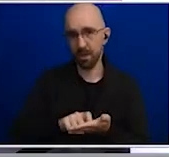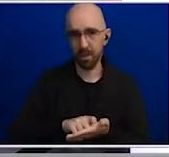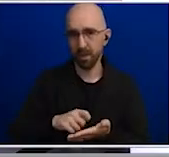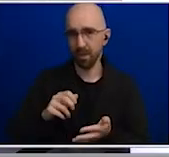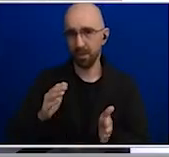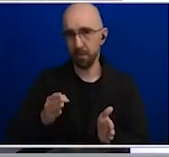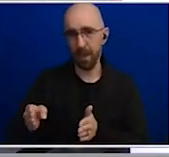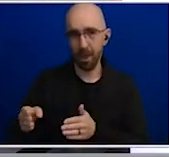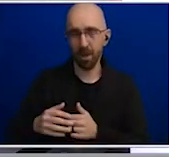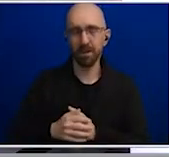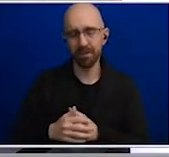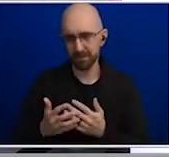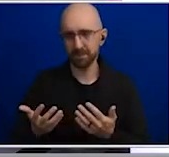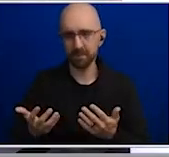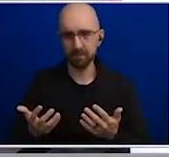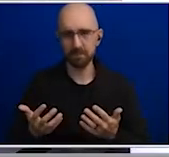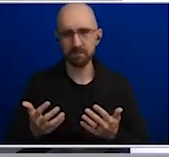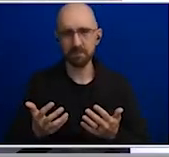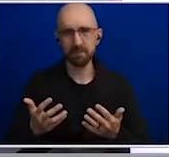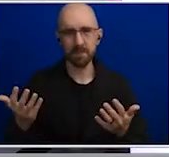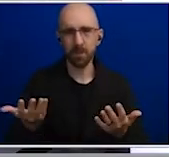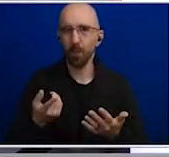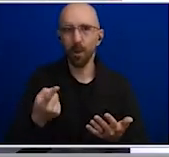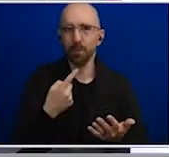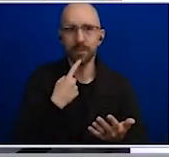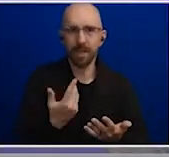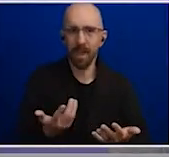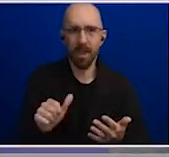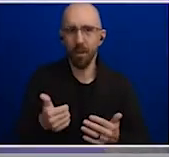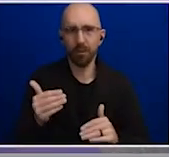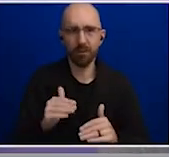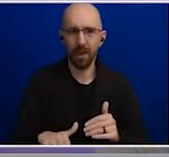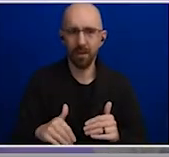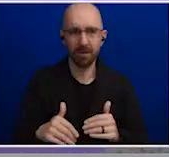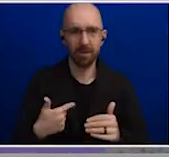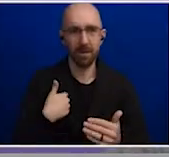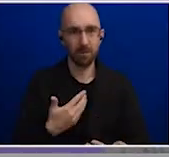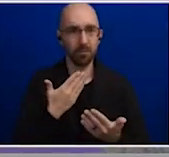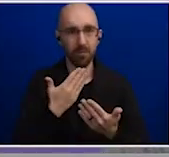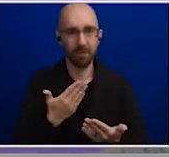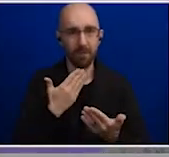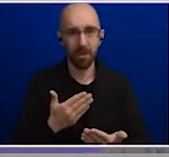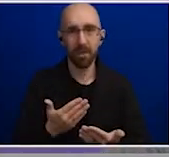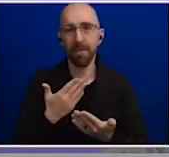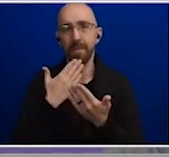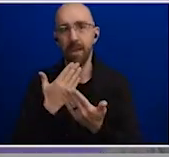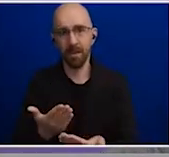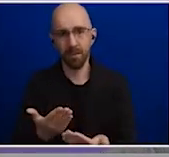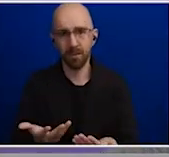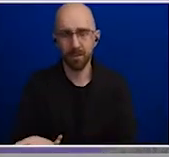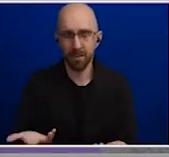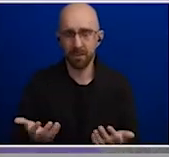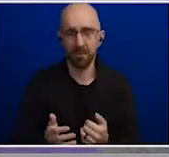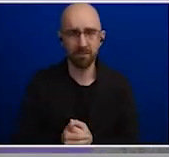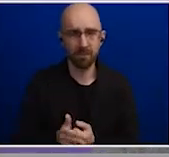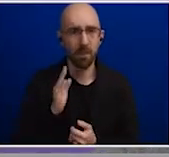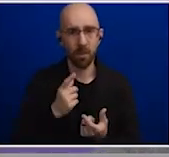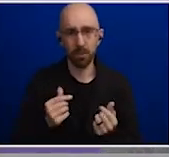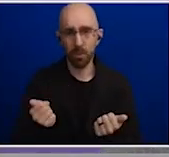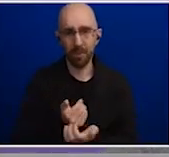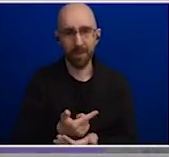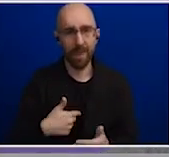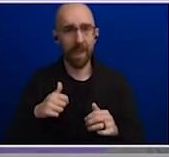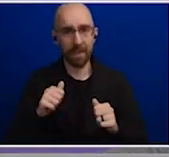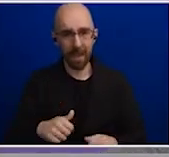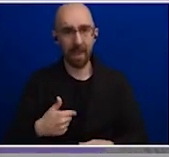mean, it's what do you say, other than, I'm grateful, thank you, and, I'm going to do everything I can in my power